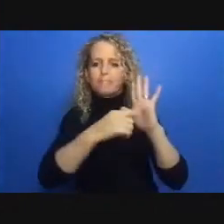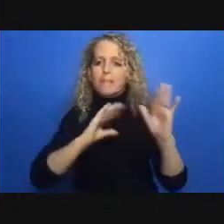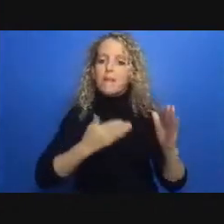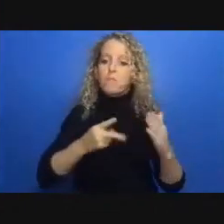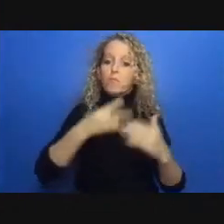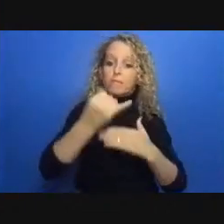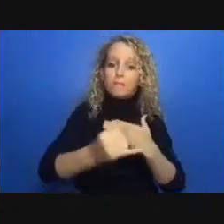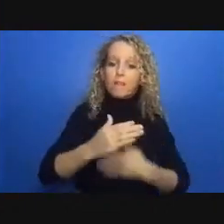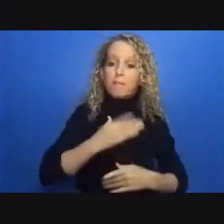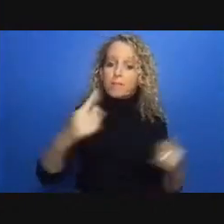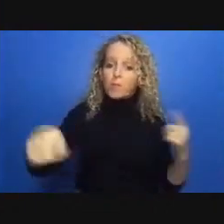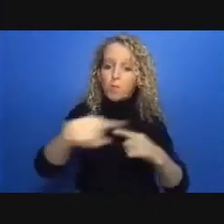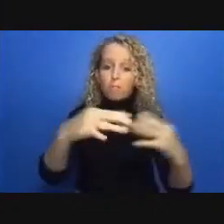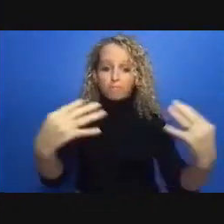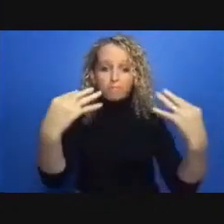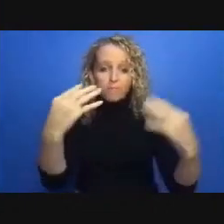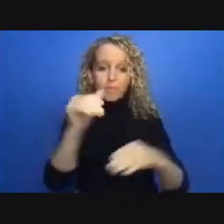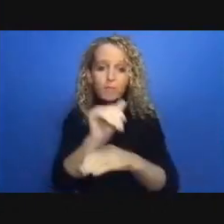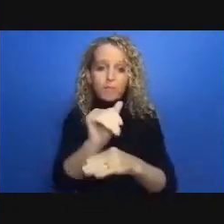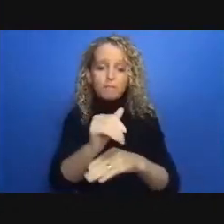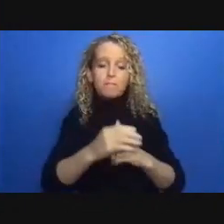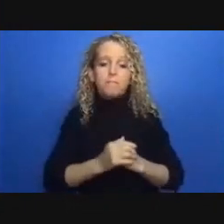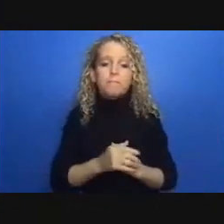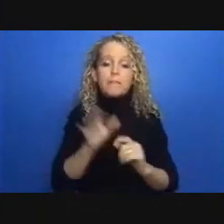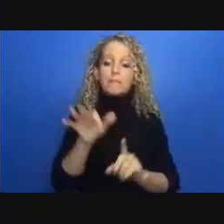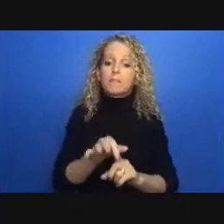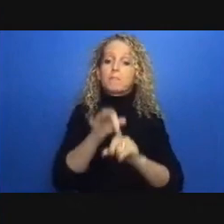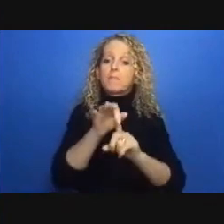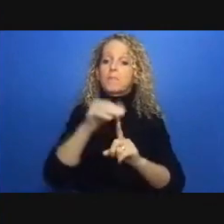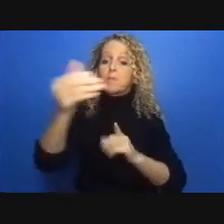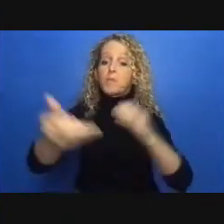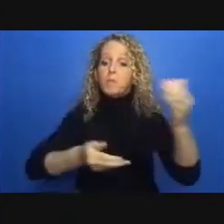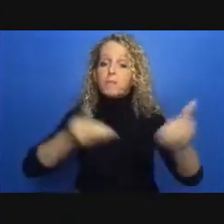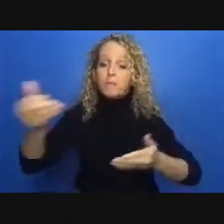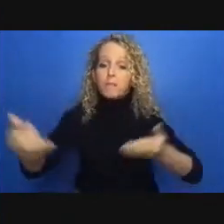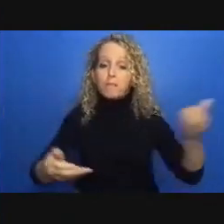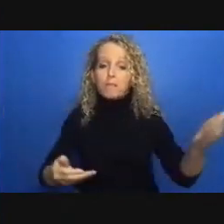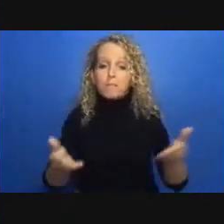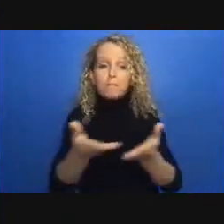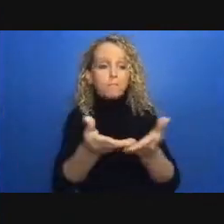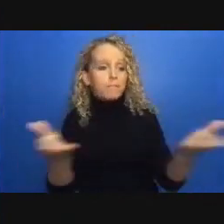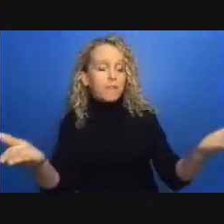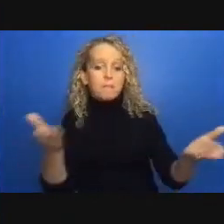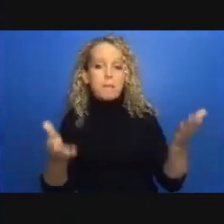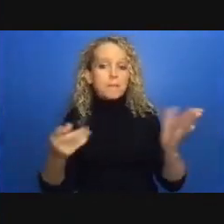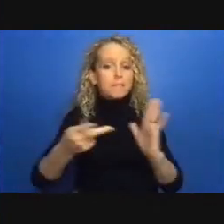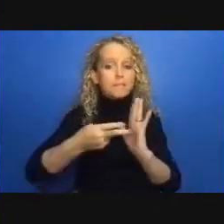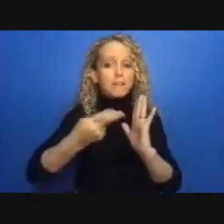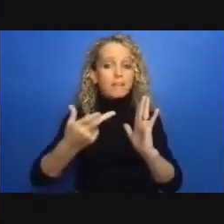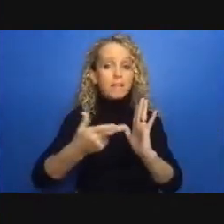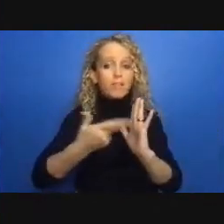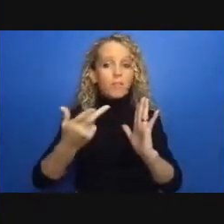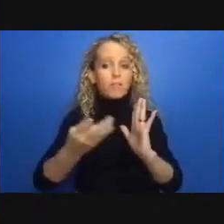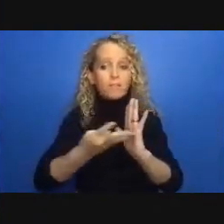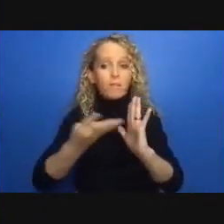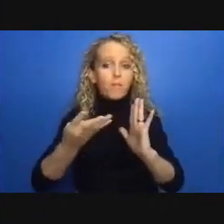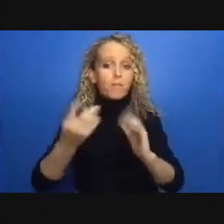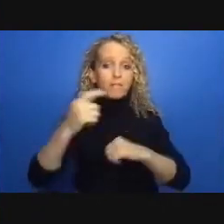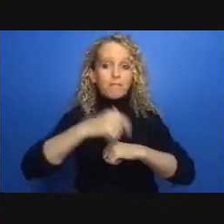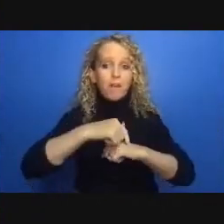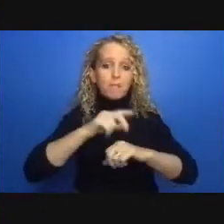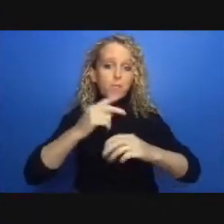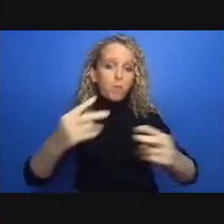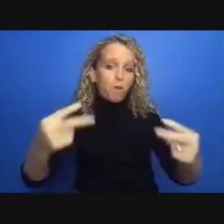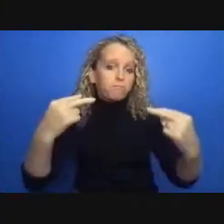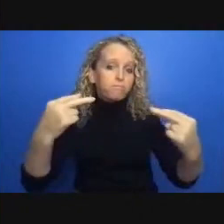joined us tonight. A special welcome to people who are joining us for, the second or third or fourth time. We're thrilled that you've been with us this whole